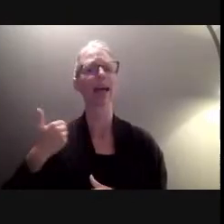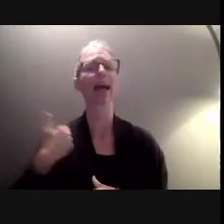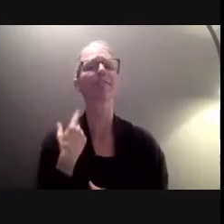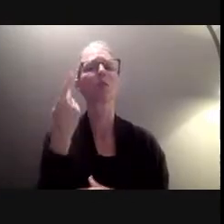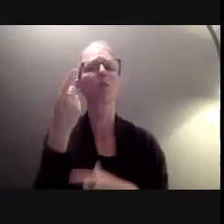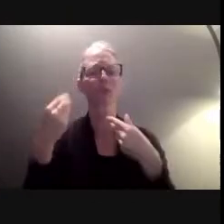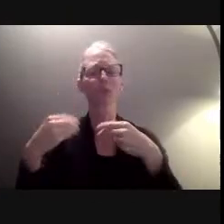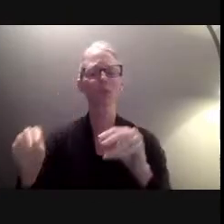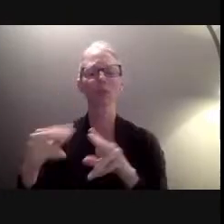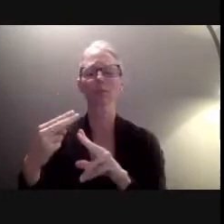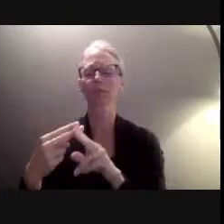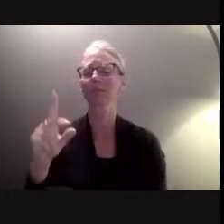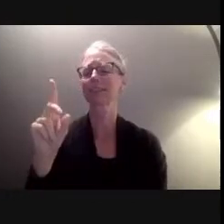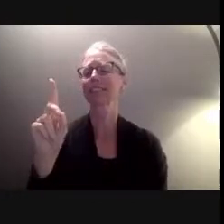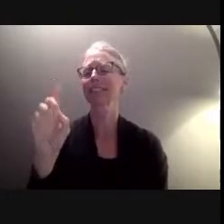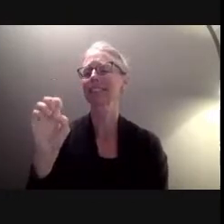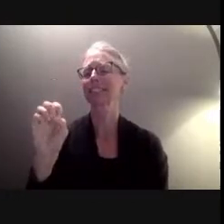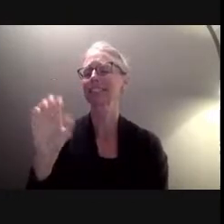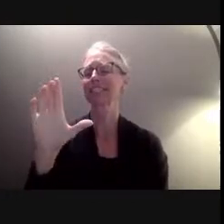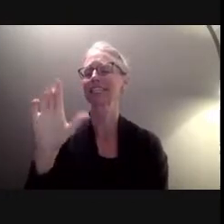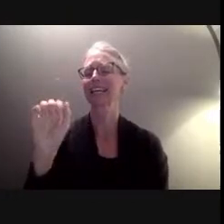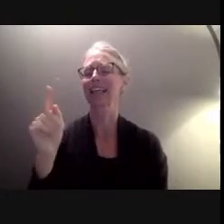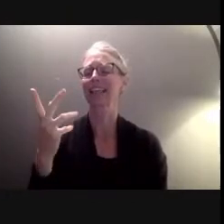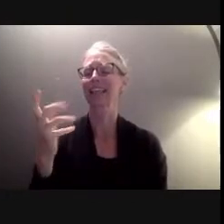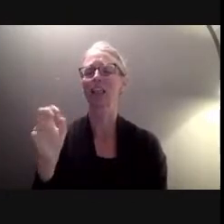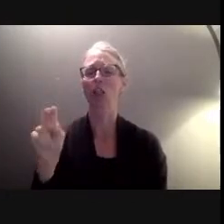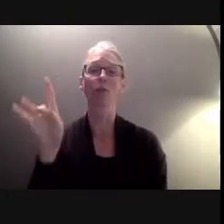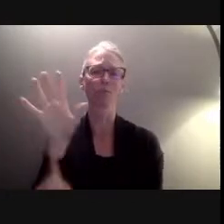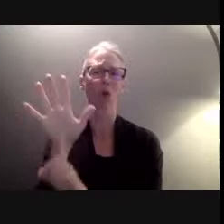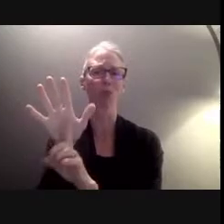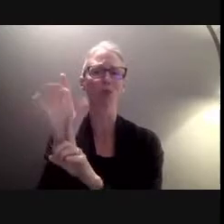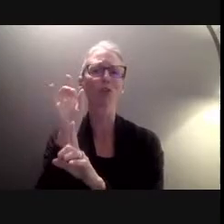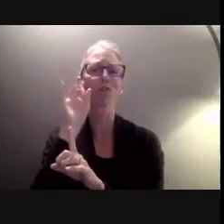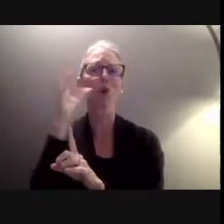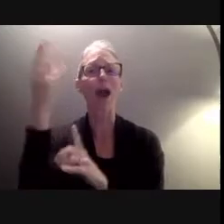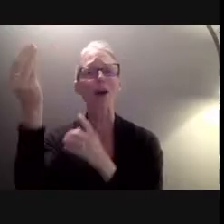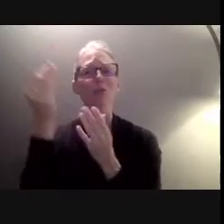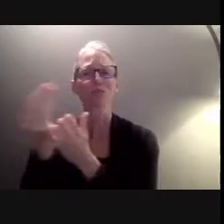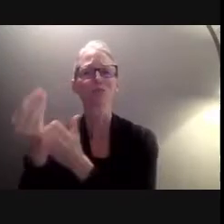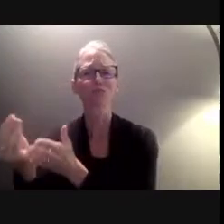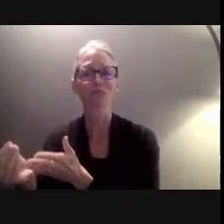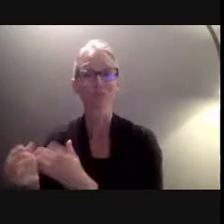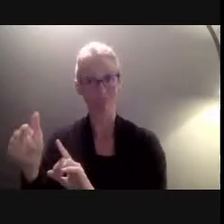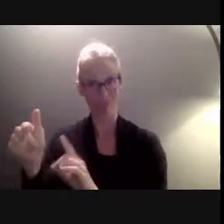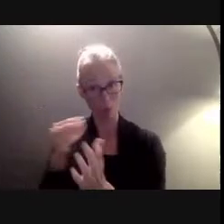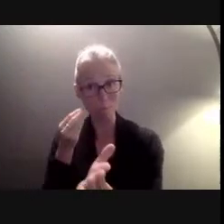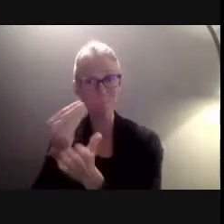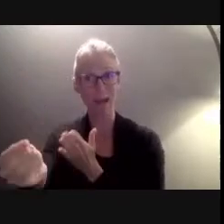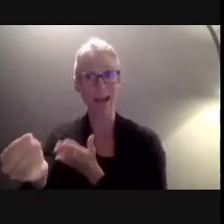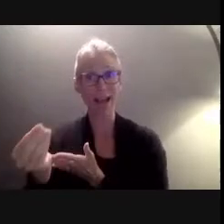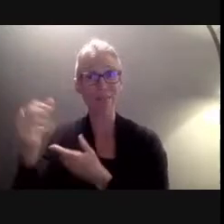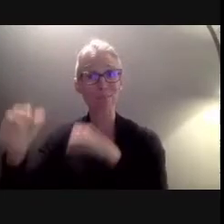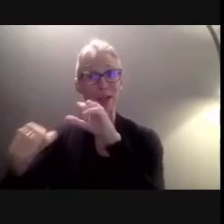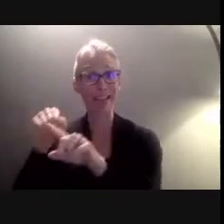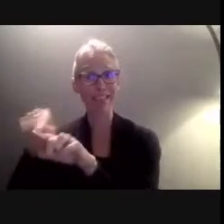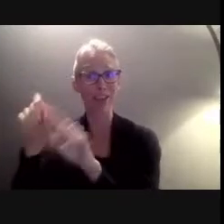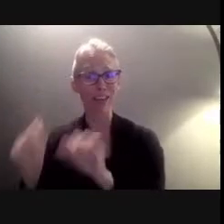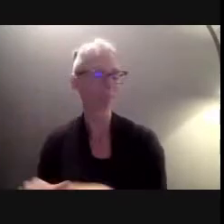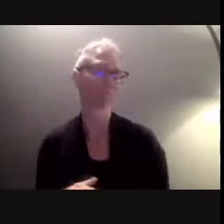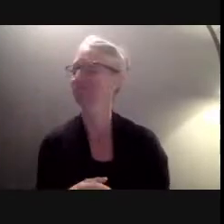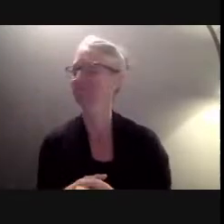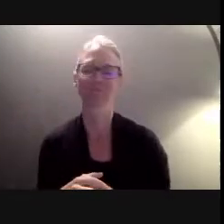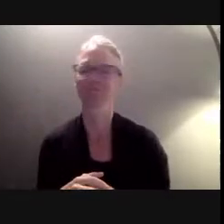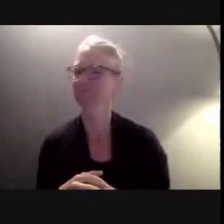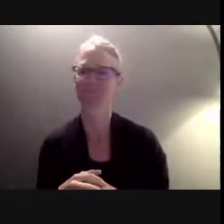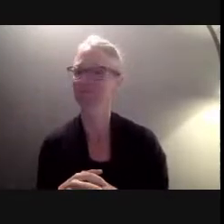there. That's a popular brand there for the outdoors. You can't just go and get a starter bike there. With adaptive bikes, it's